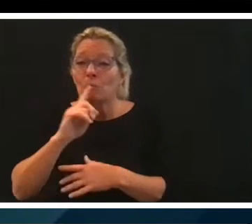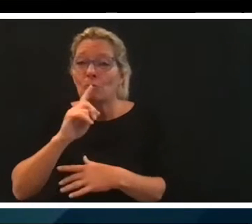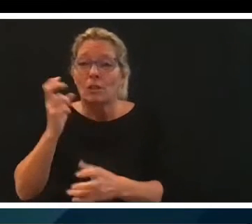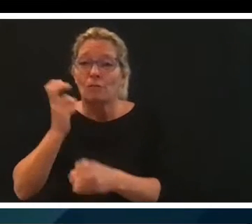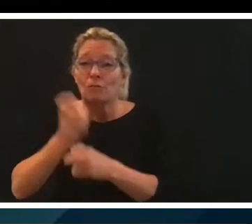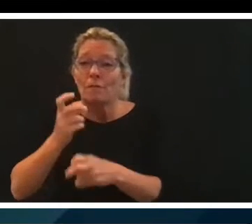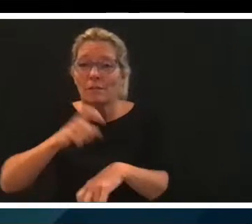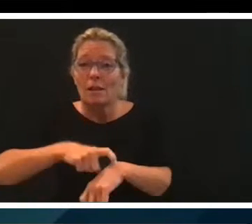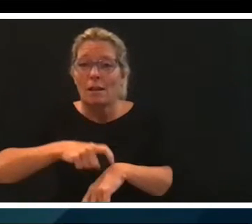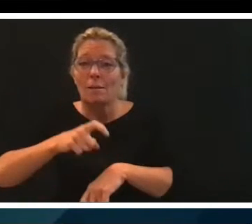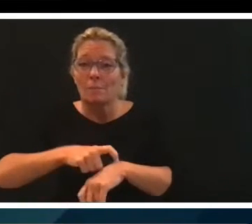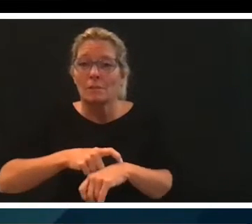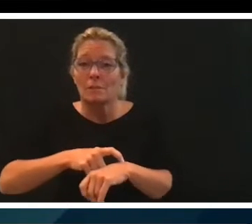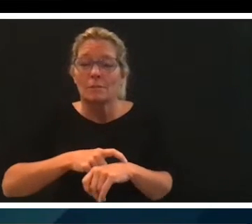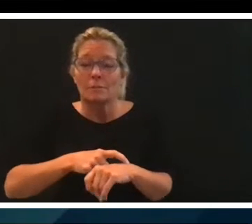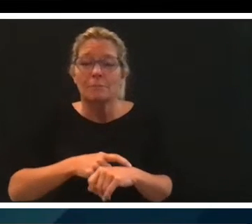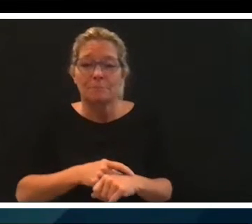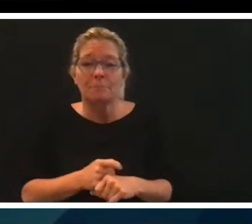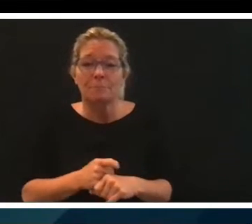would